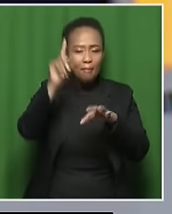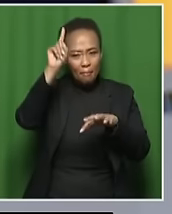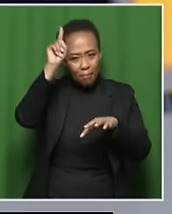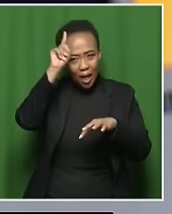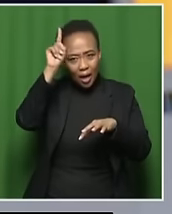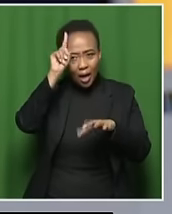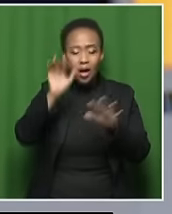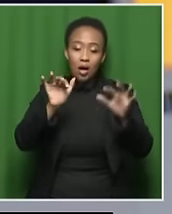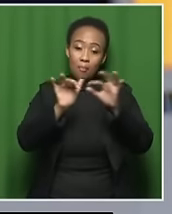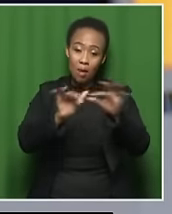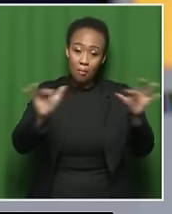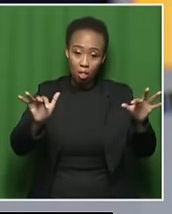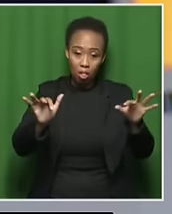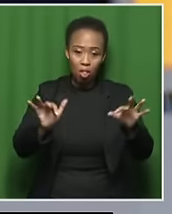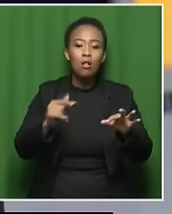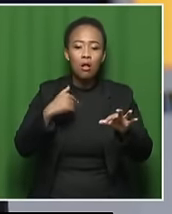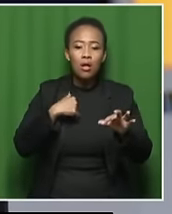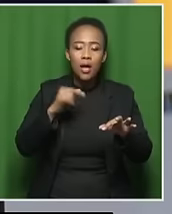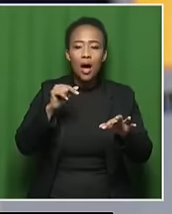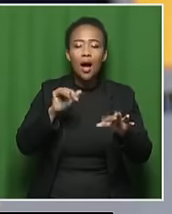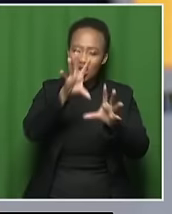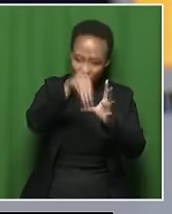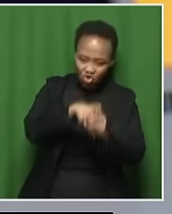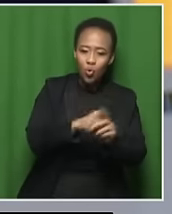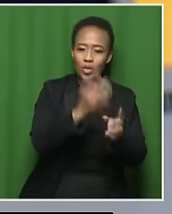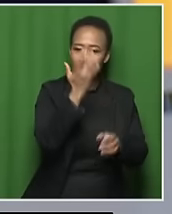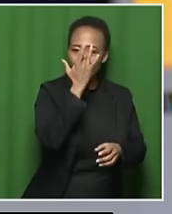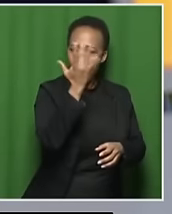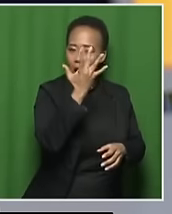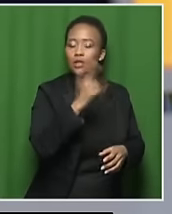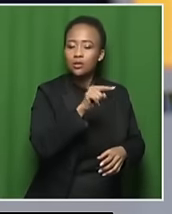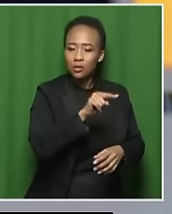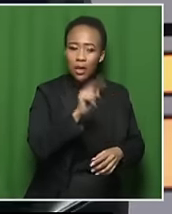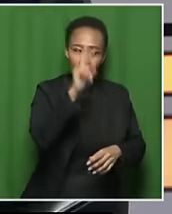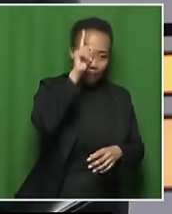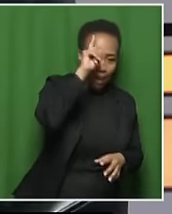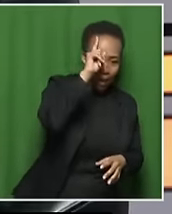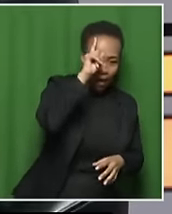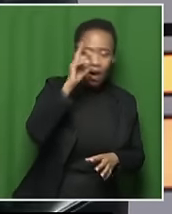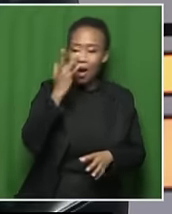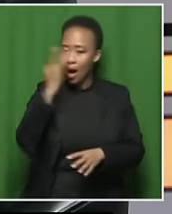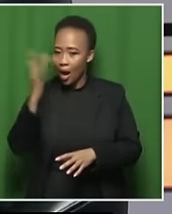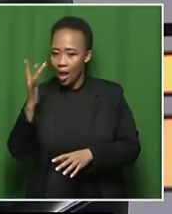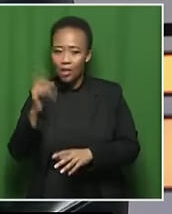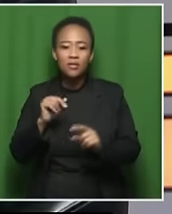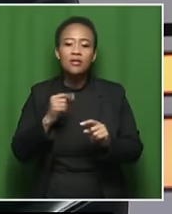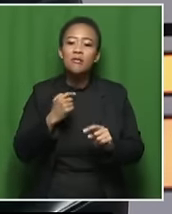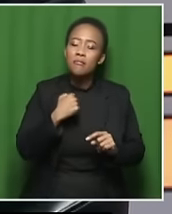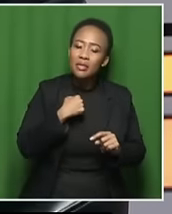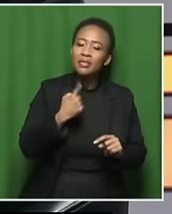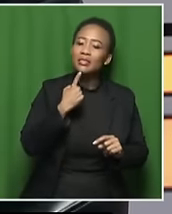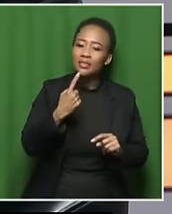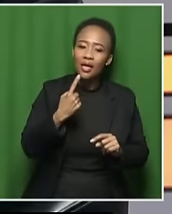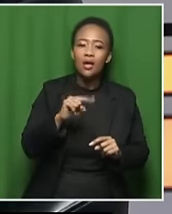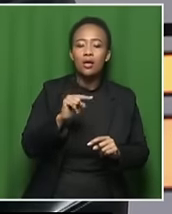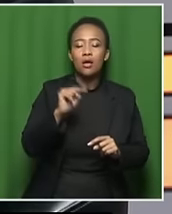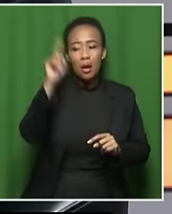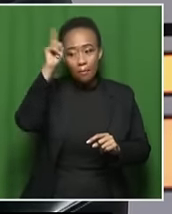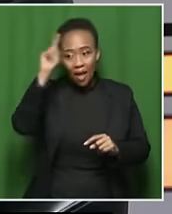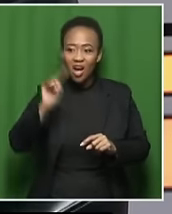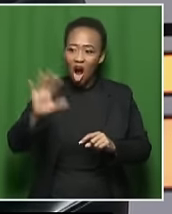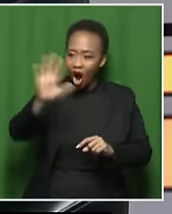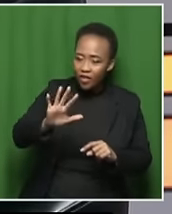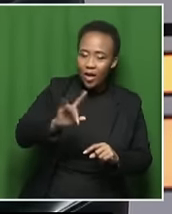and I include blacks and coloreds. Coloreds are Africans, so I would not say blacks are Africans and colors are not Africans. Colors